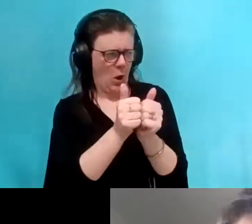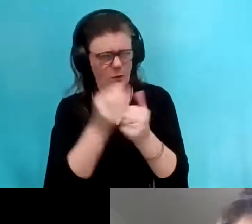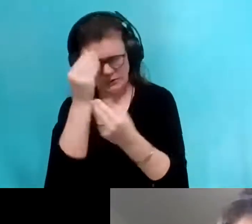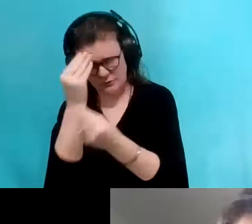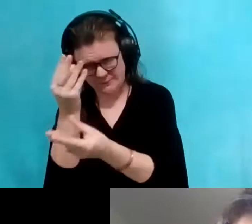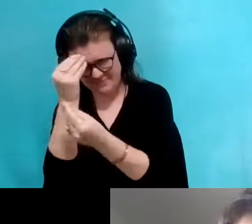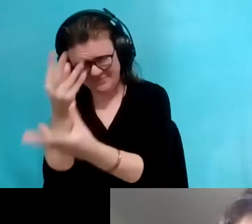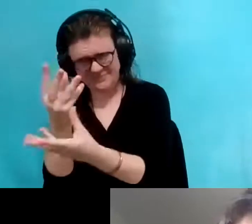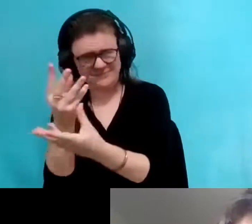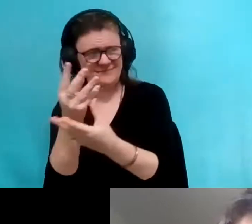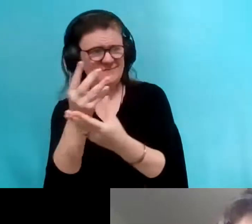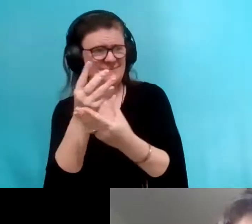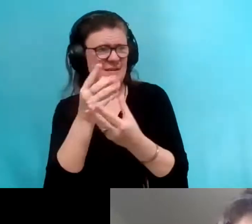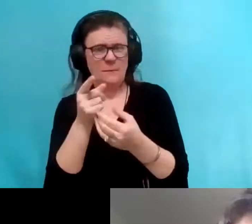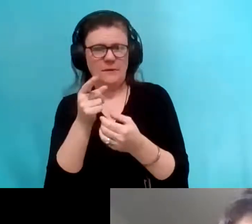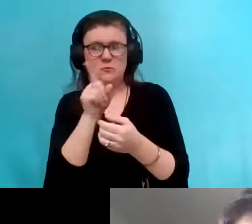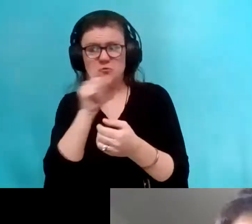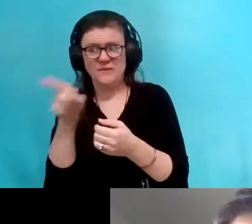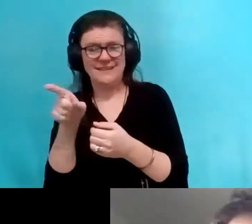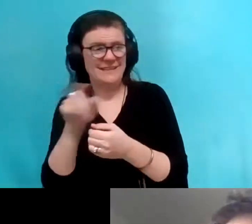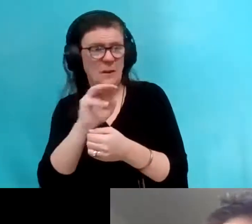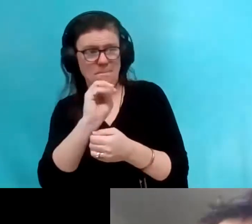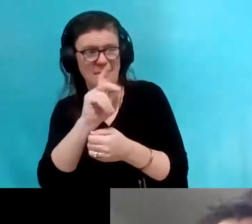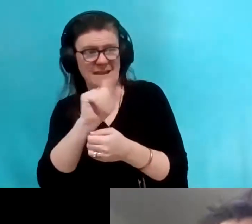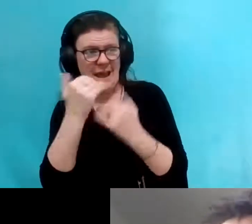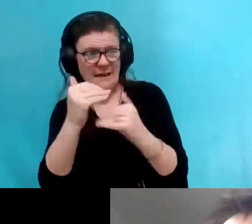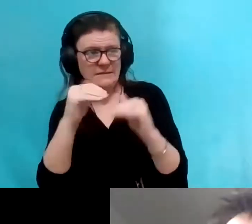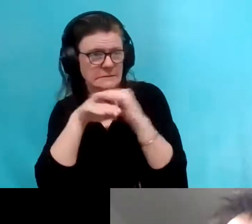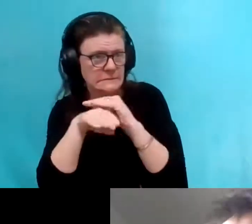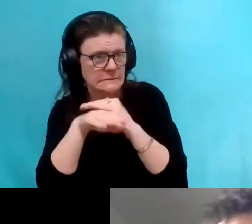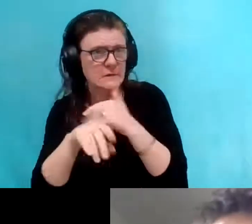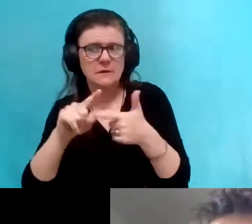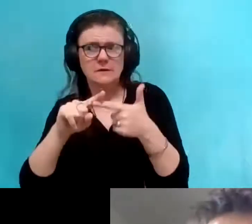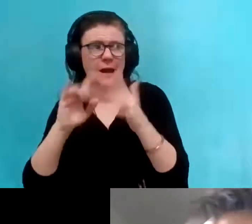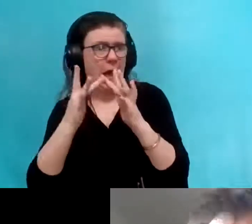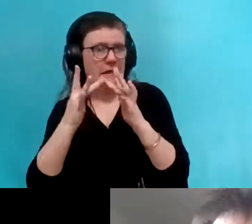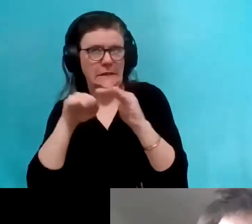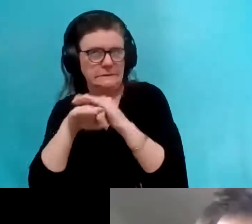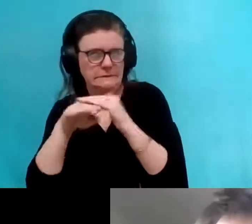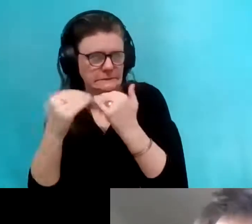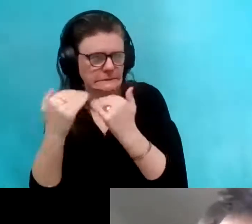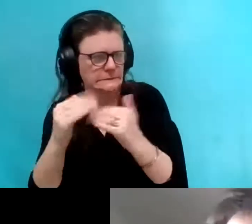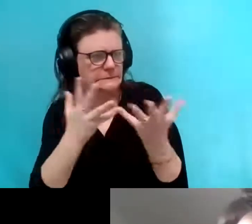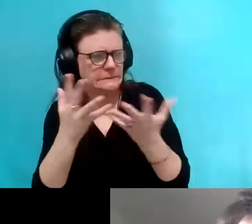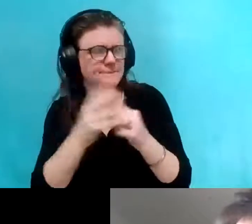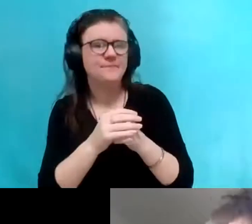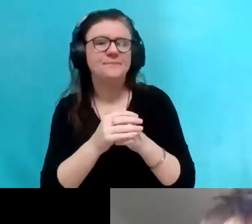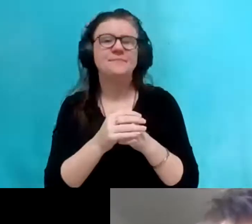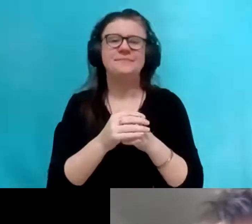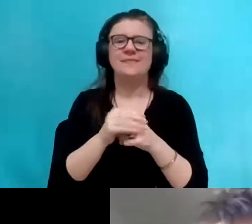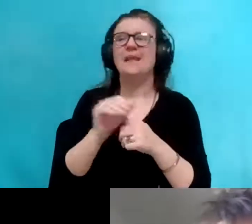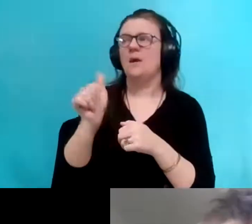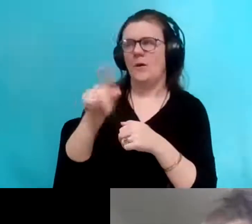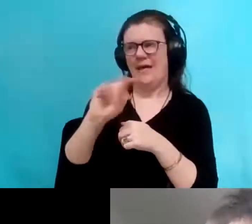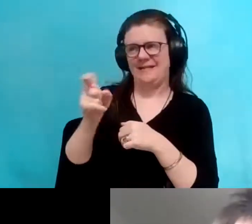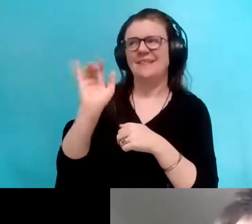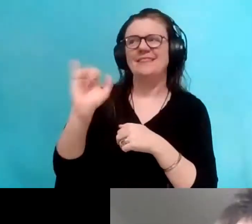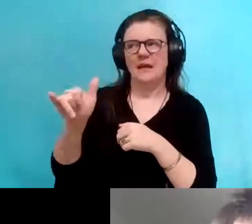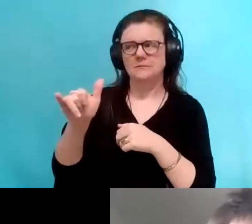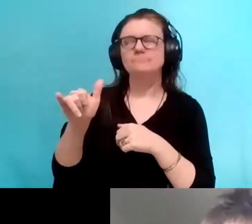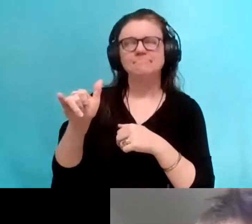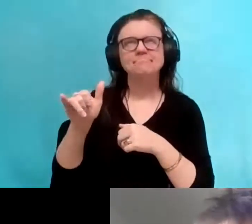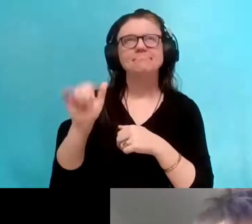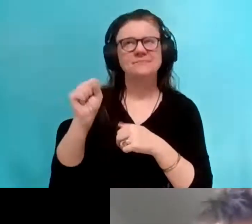to broader media? Yeah, I mean, again, this is something that we're in the process of sort of